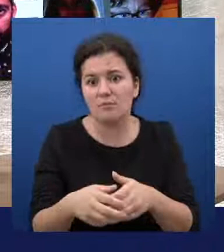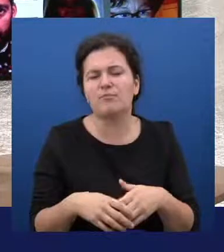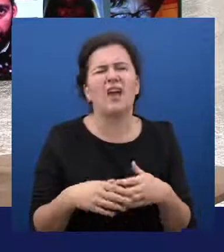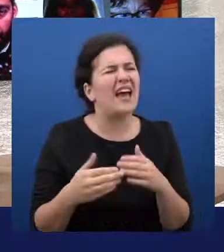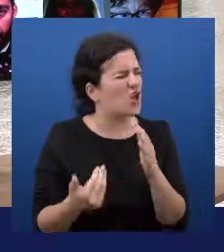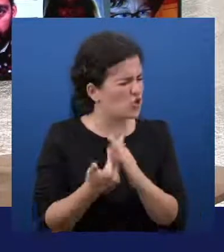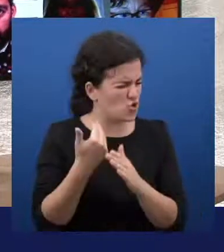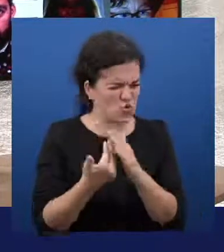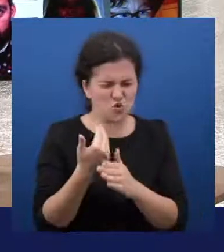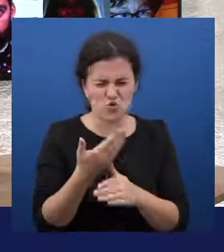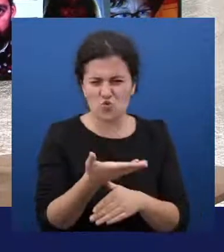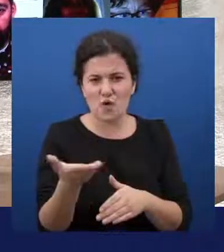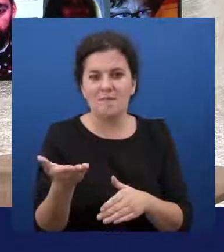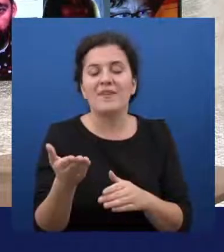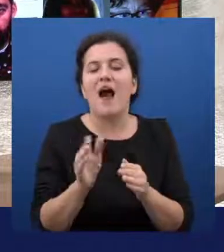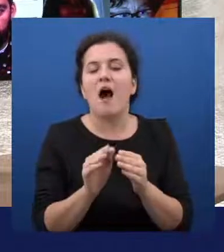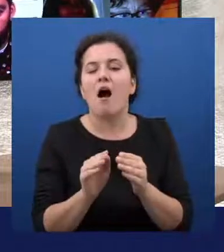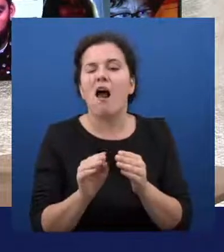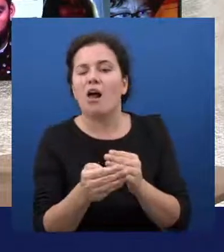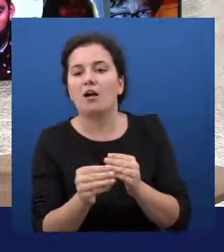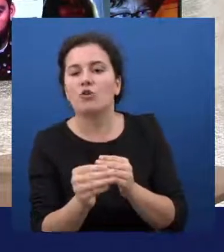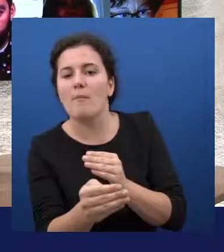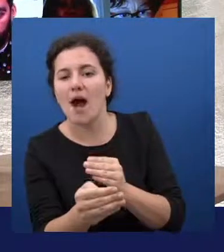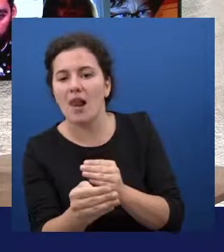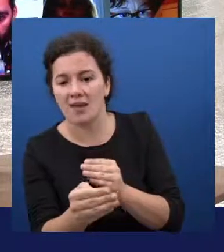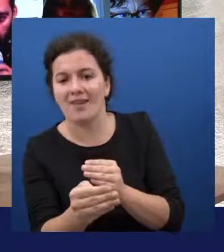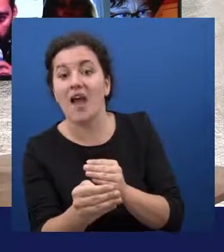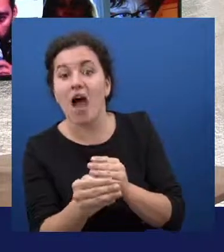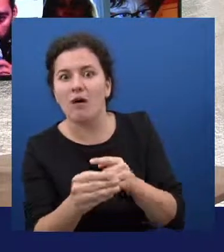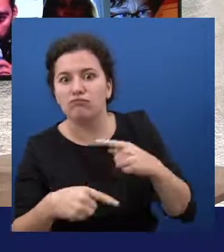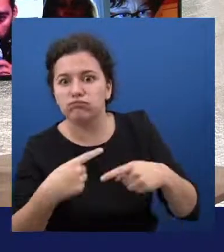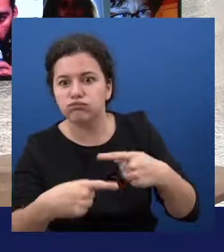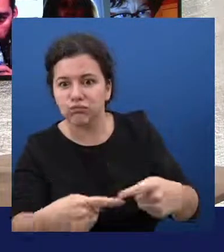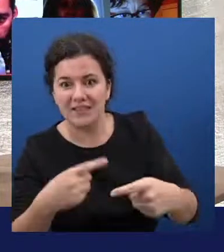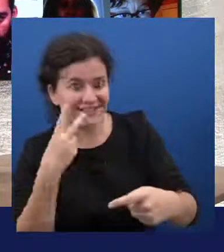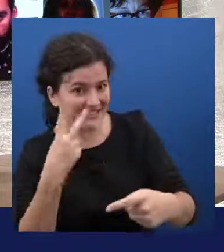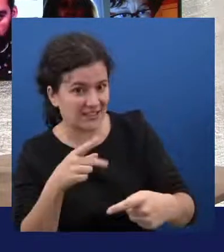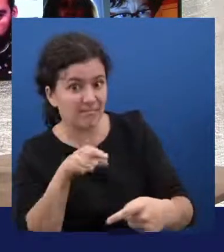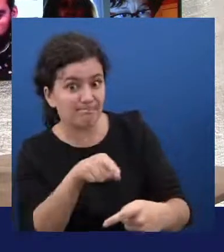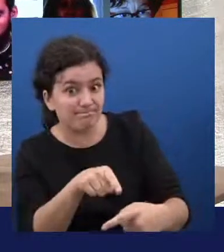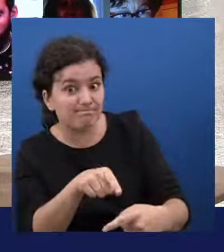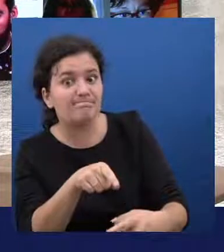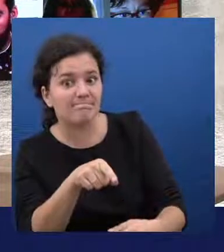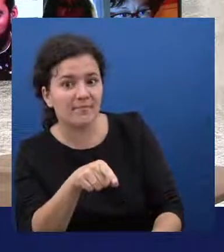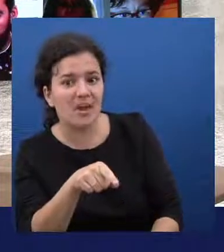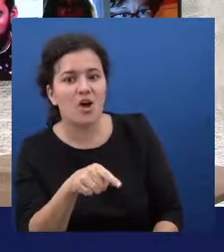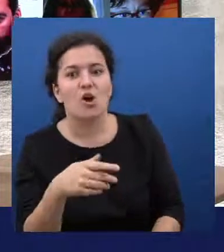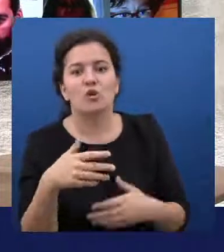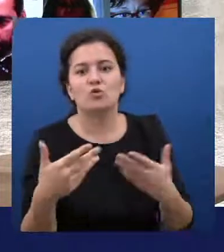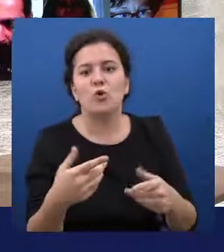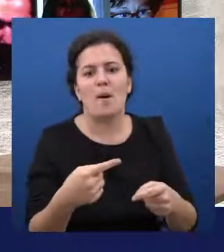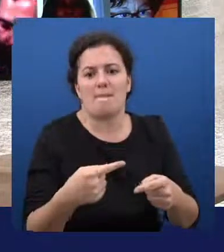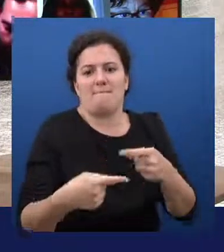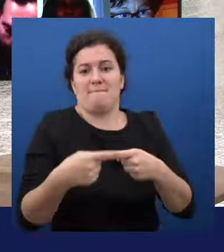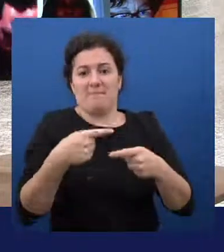the Anomaly Monitor. It is still on preview, but so before that,